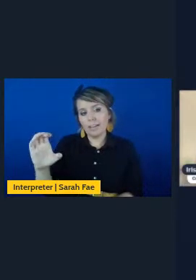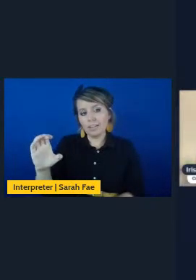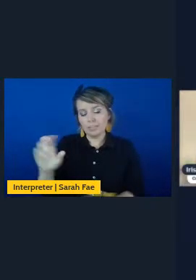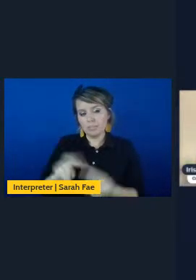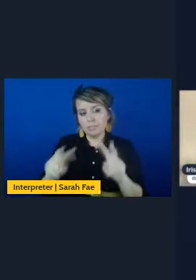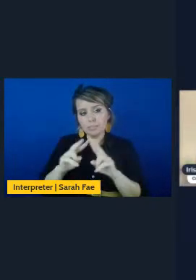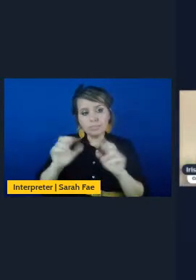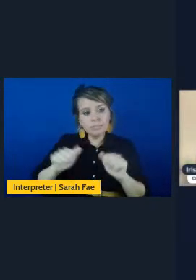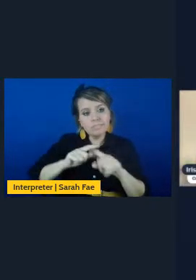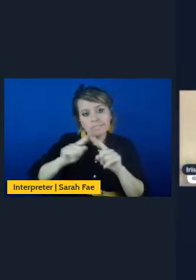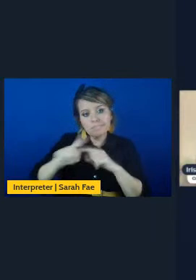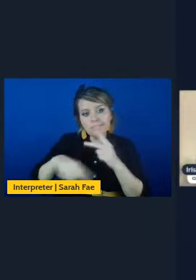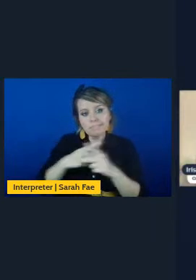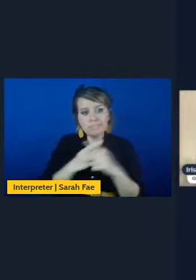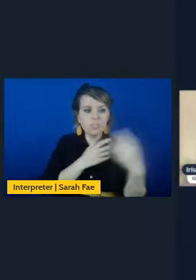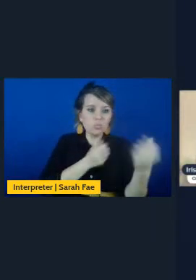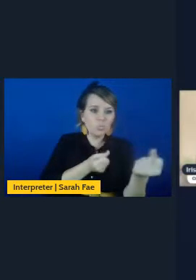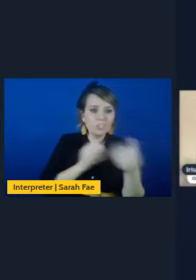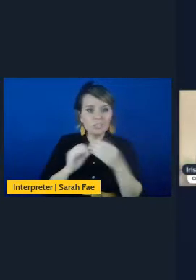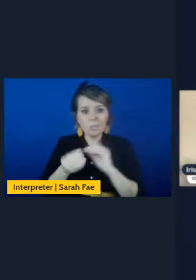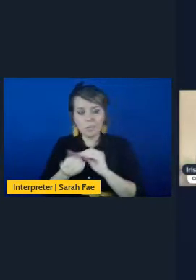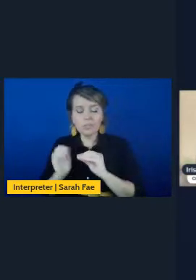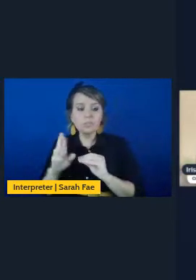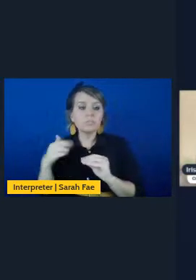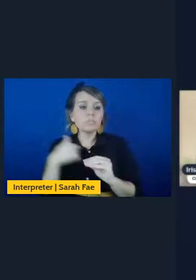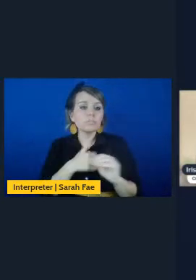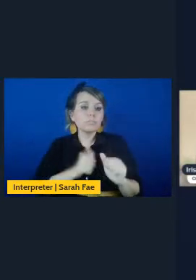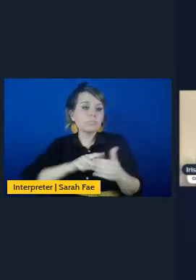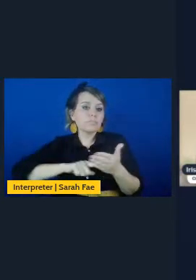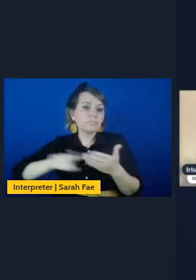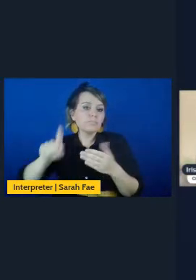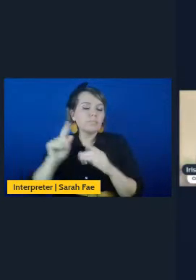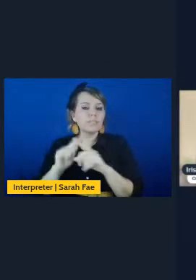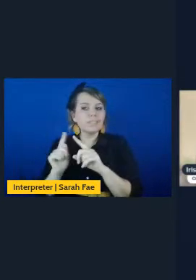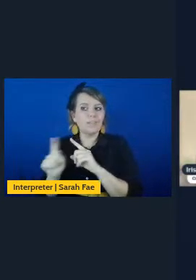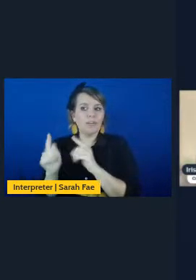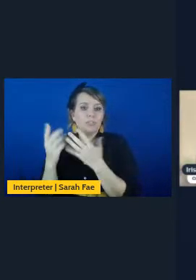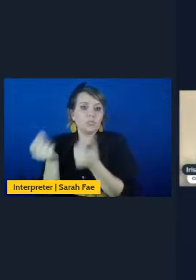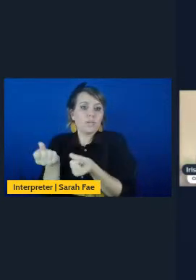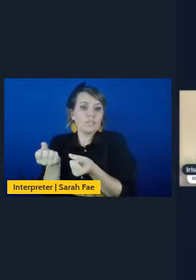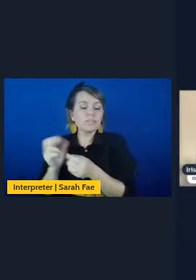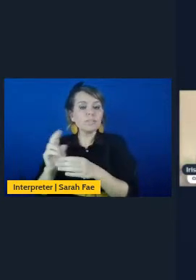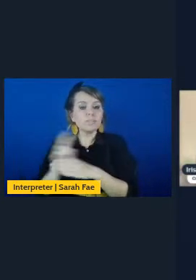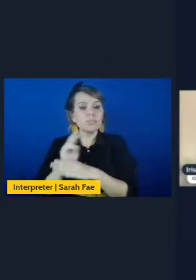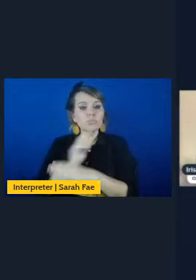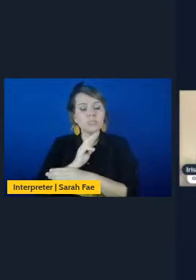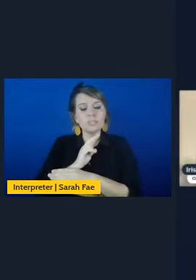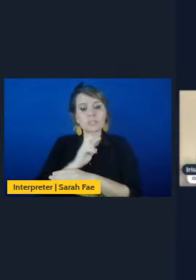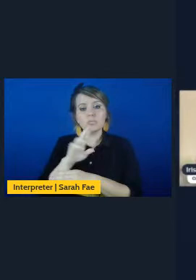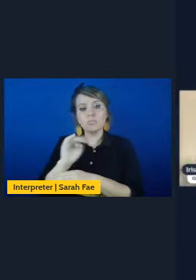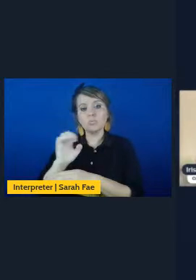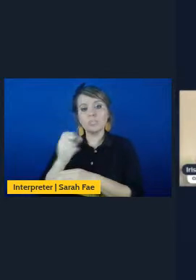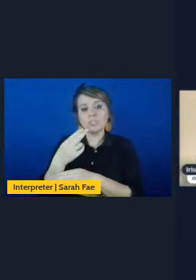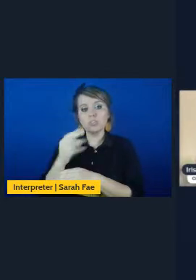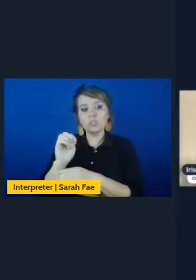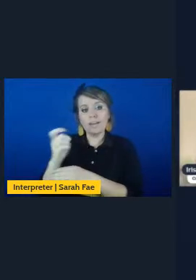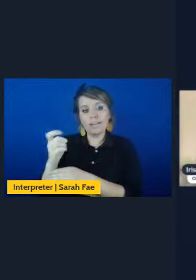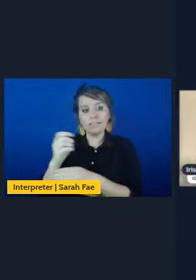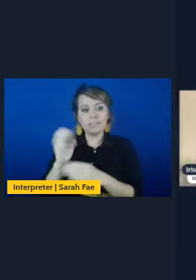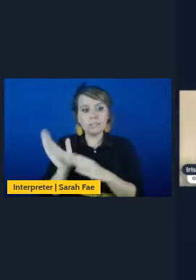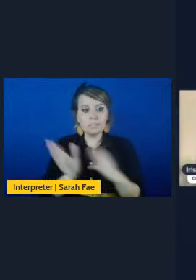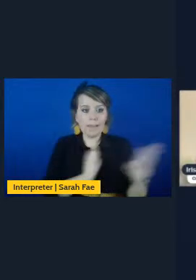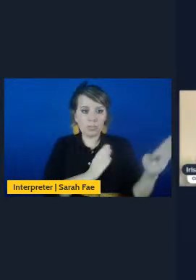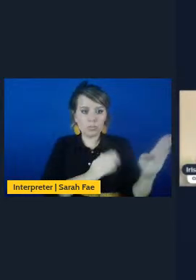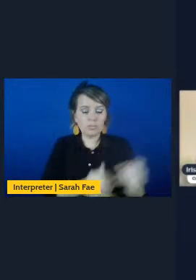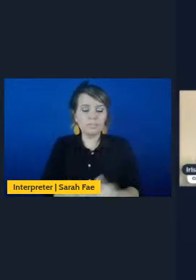strings, numbers, and also we can check different strings by using regex patterns. All right,